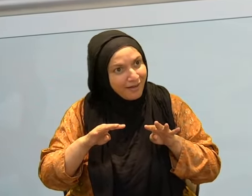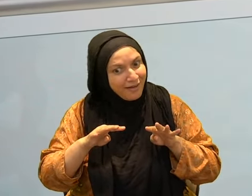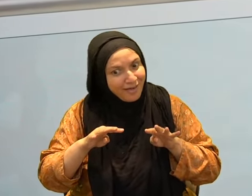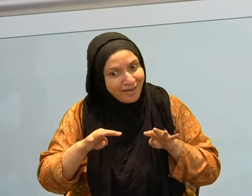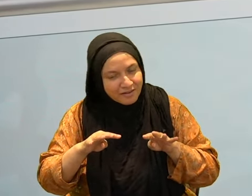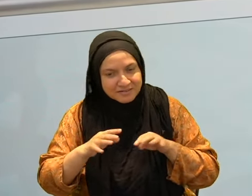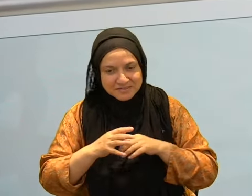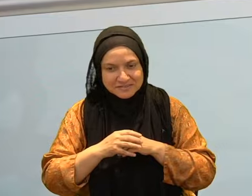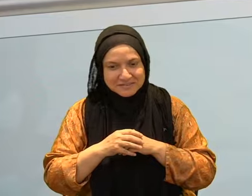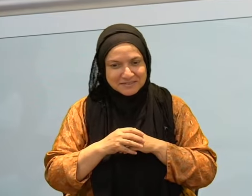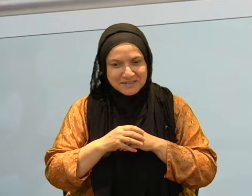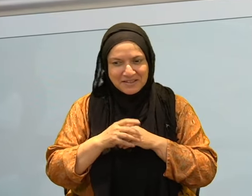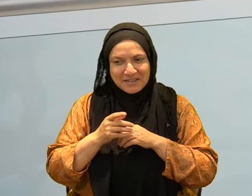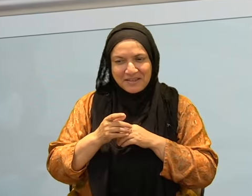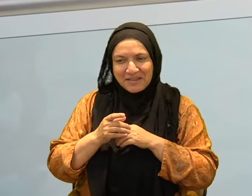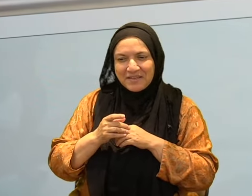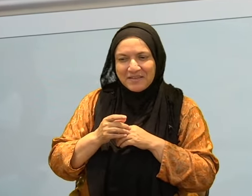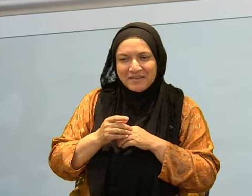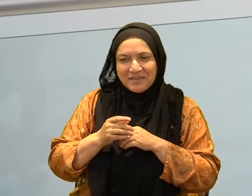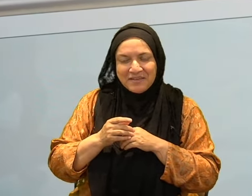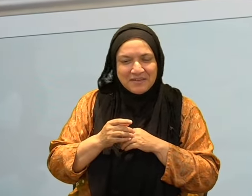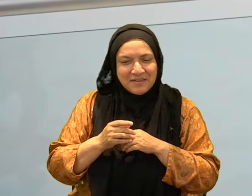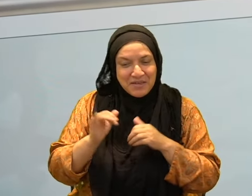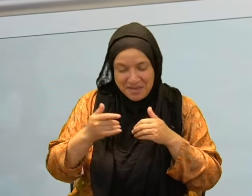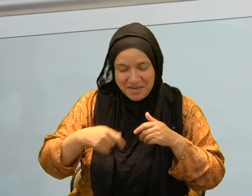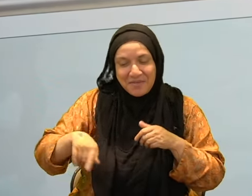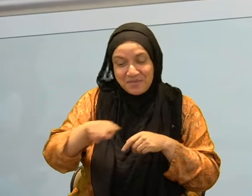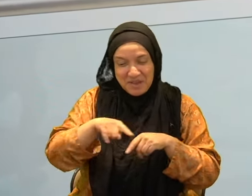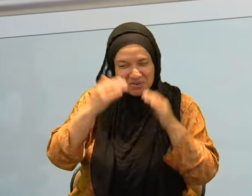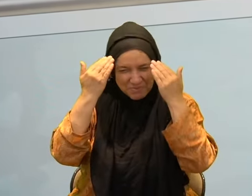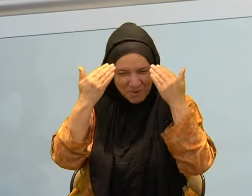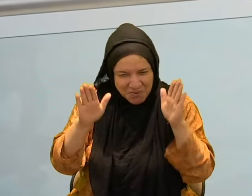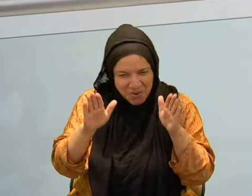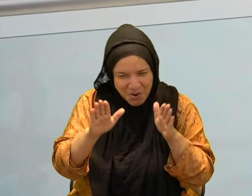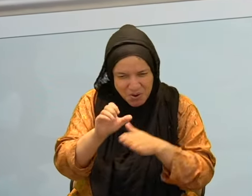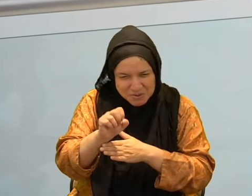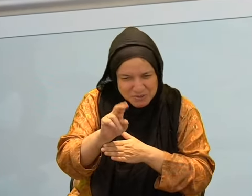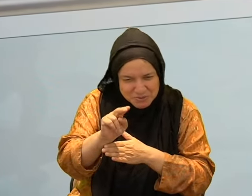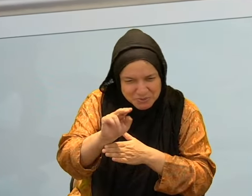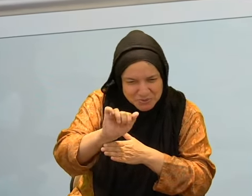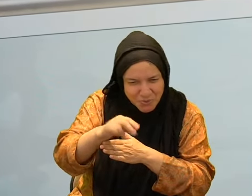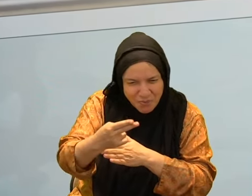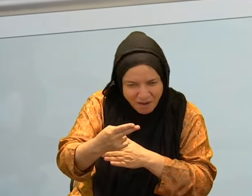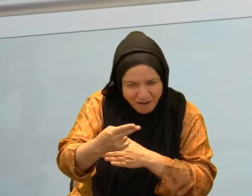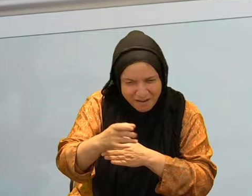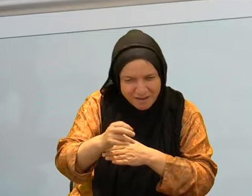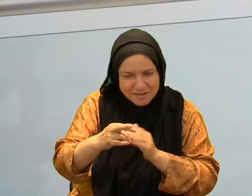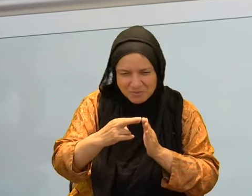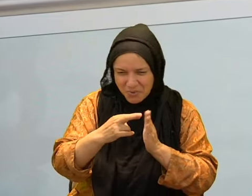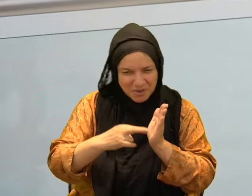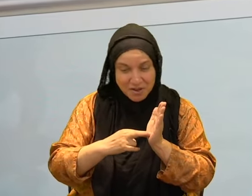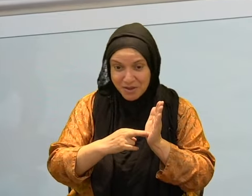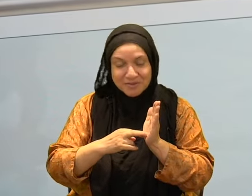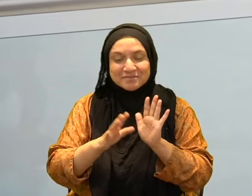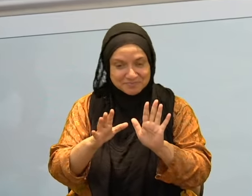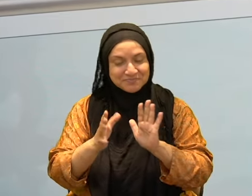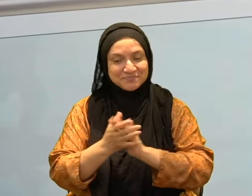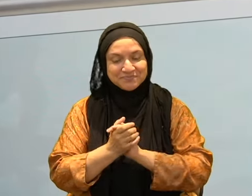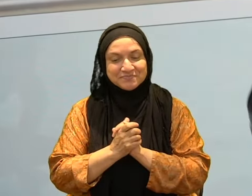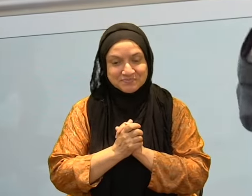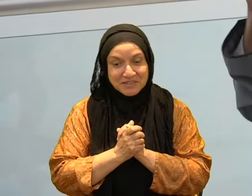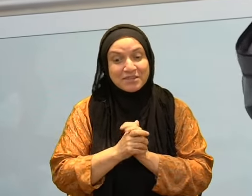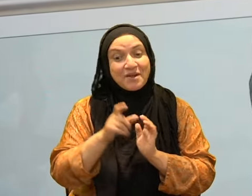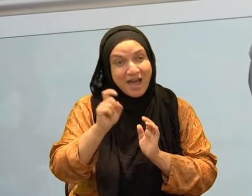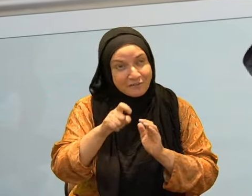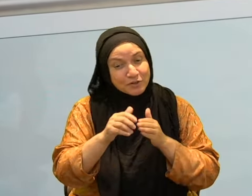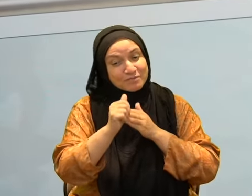So delusional thinking is what he's getting at in terms of bid'ah being the symptom of delusional thinking at that point. So